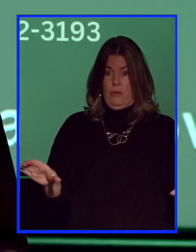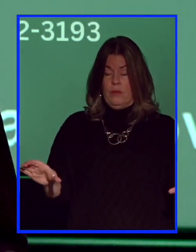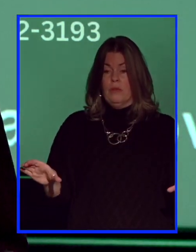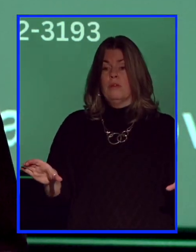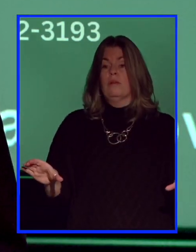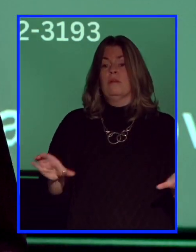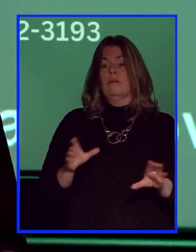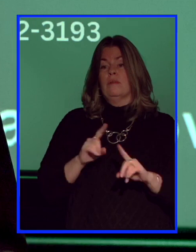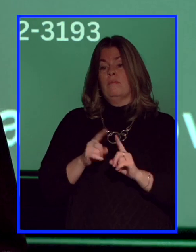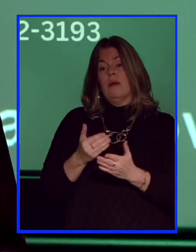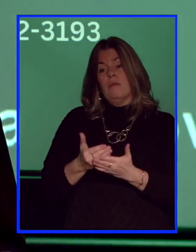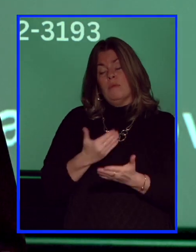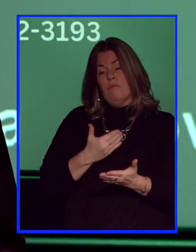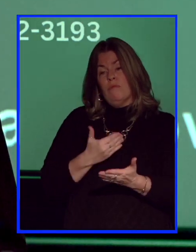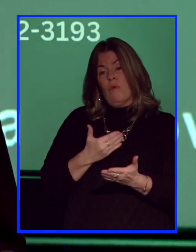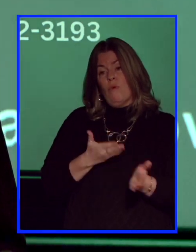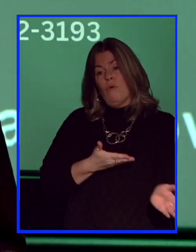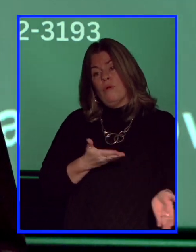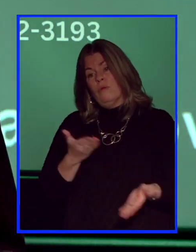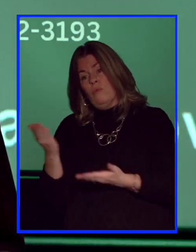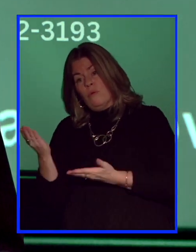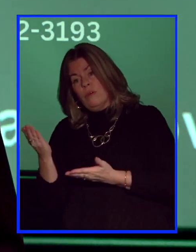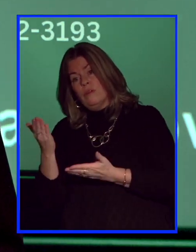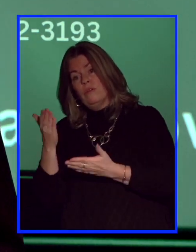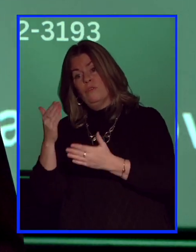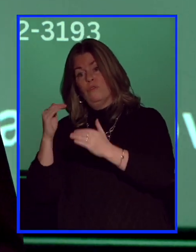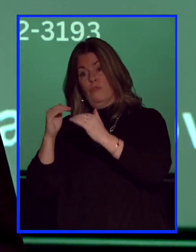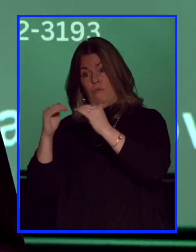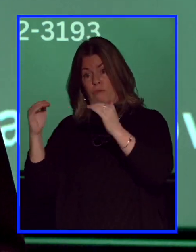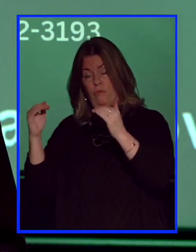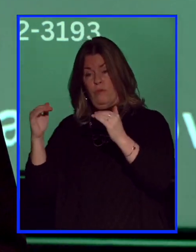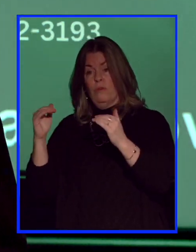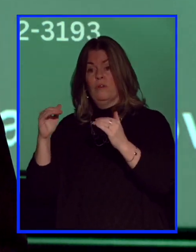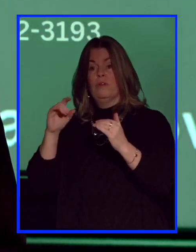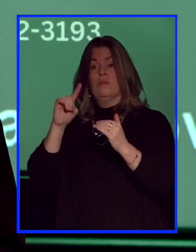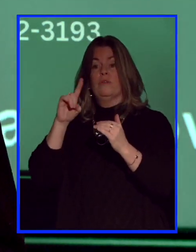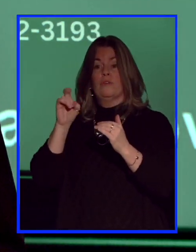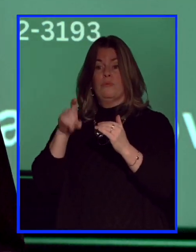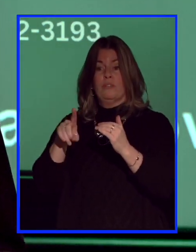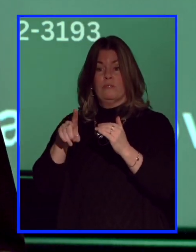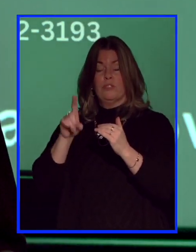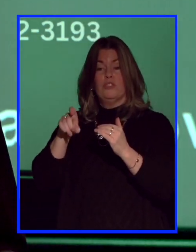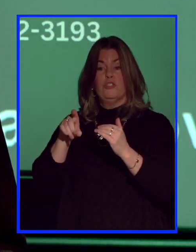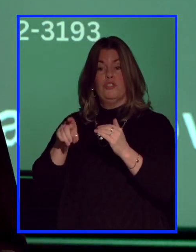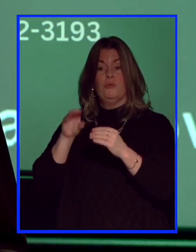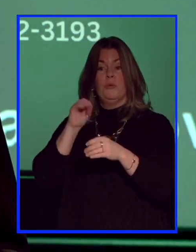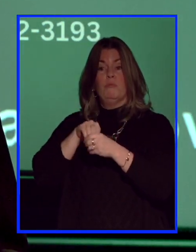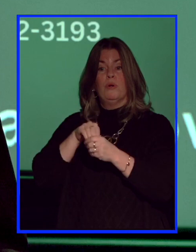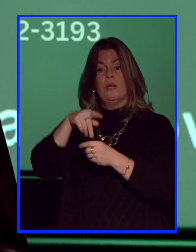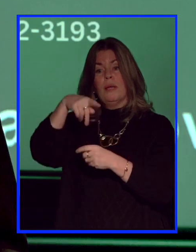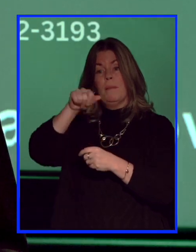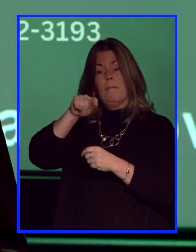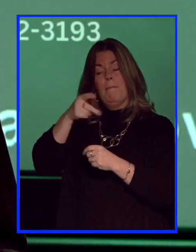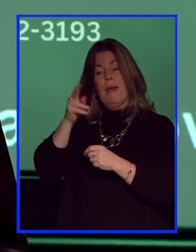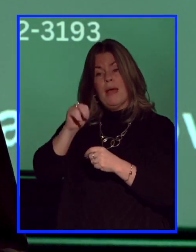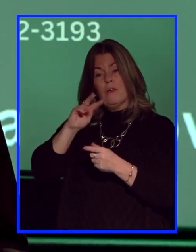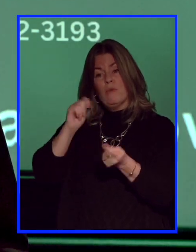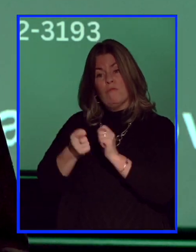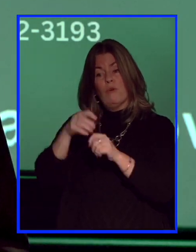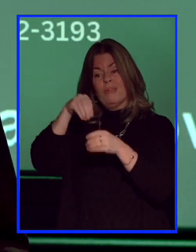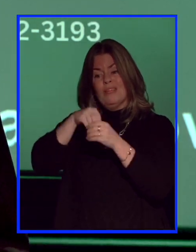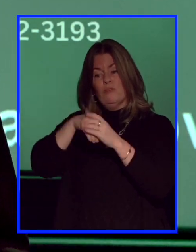But before that went to the floor, the question was, should we put patent reform into our price negotiation